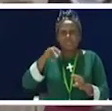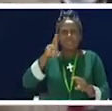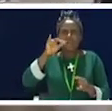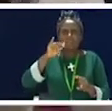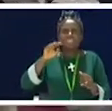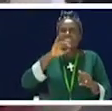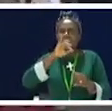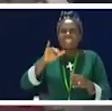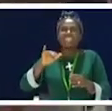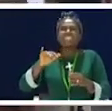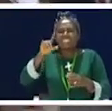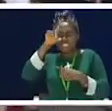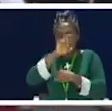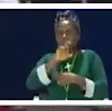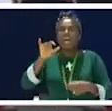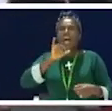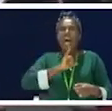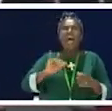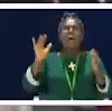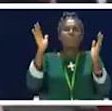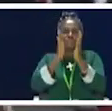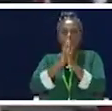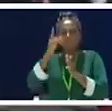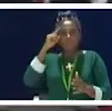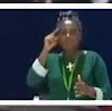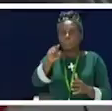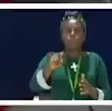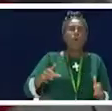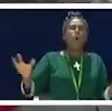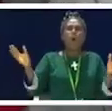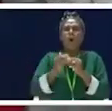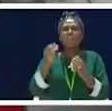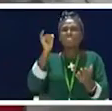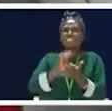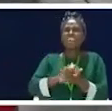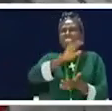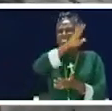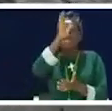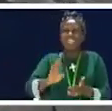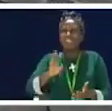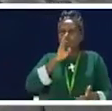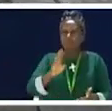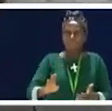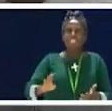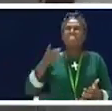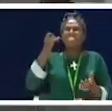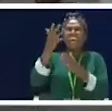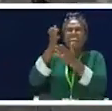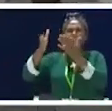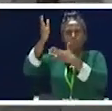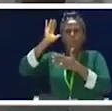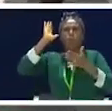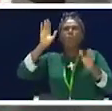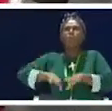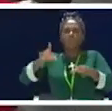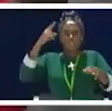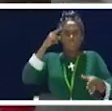you an office that has never been in existence. The everlasting arm of God will open it for you.